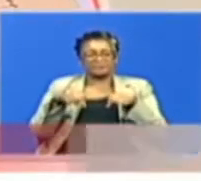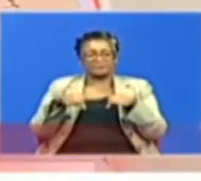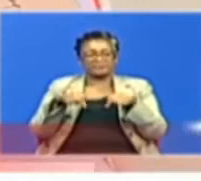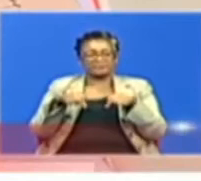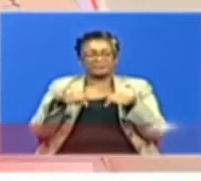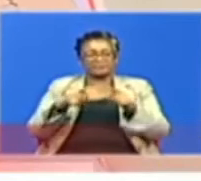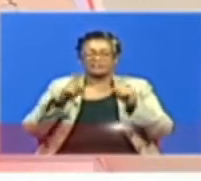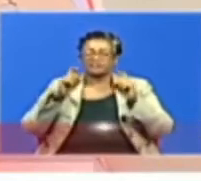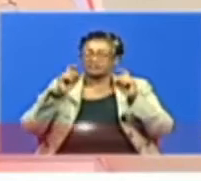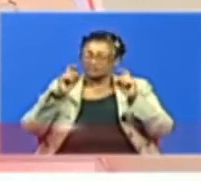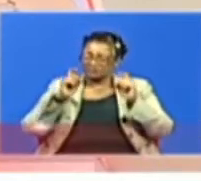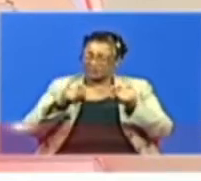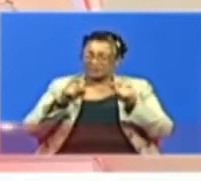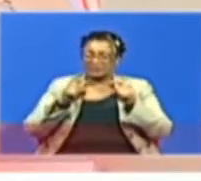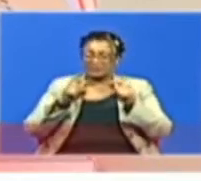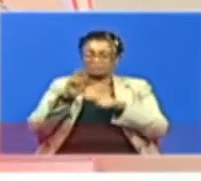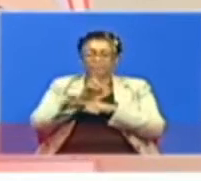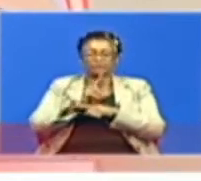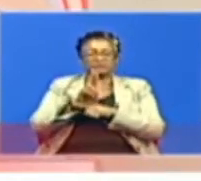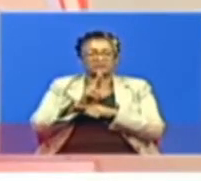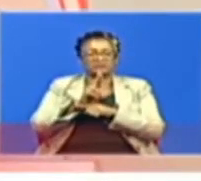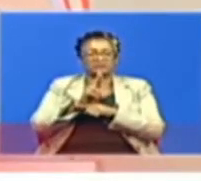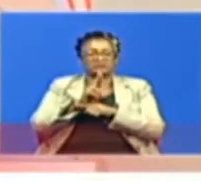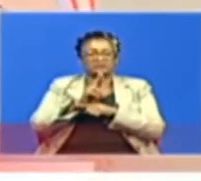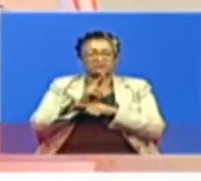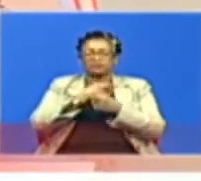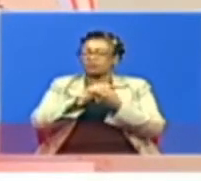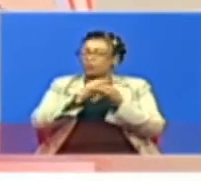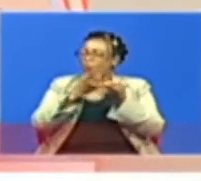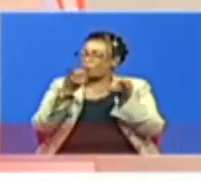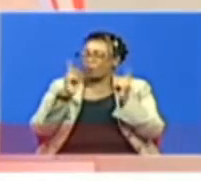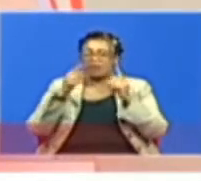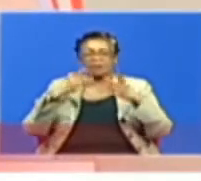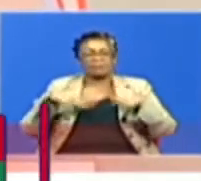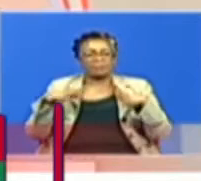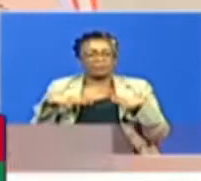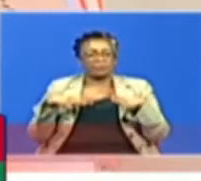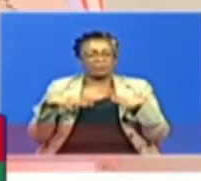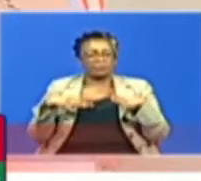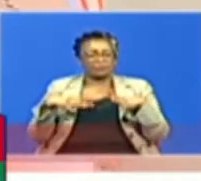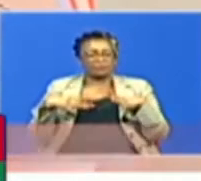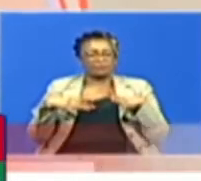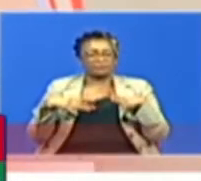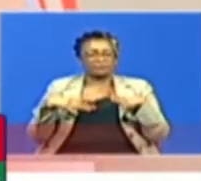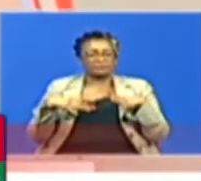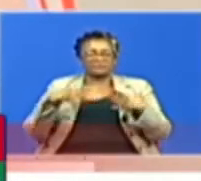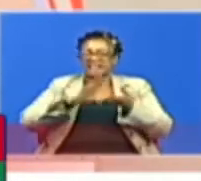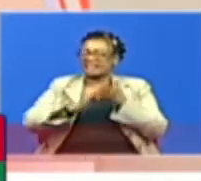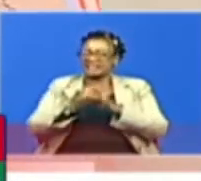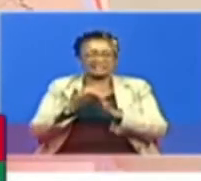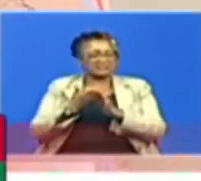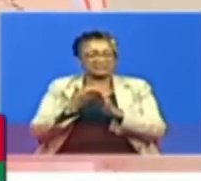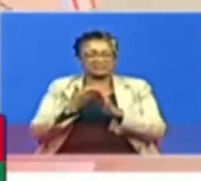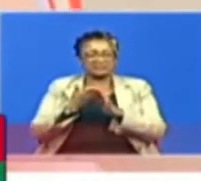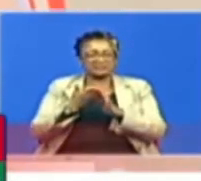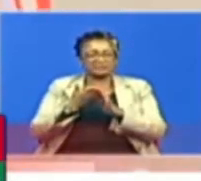President Uhuru Kenyatta on Monday announced the extension by another 60 days a nationwide curfew in a bid to stem the